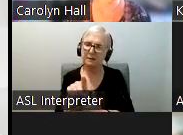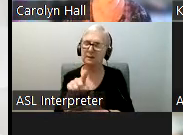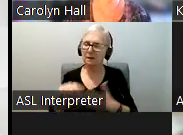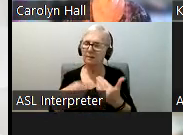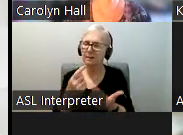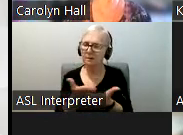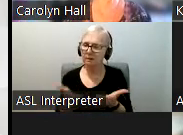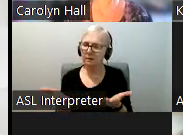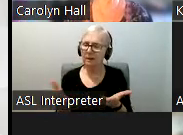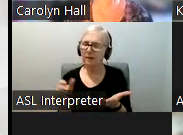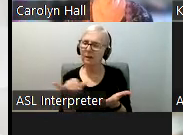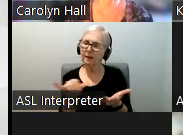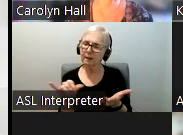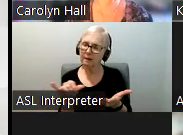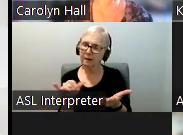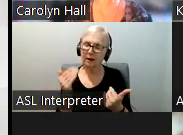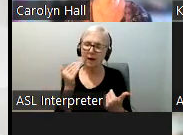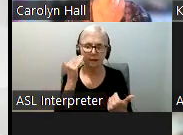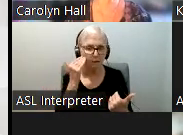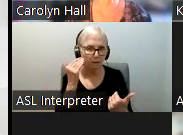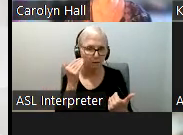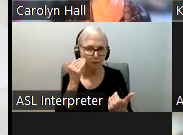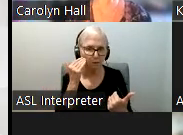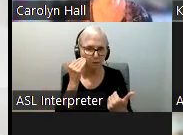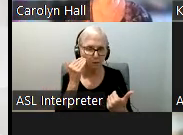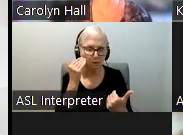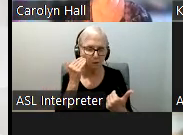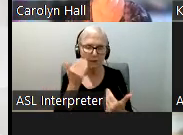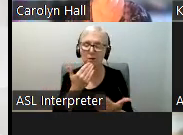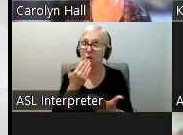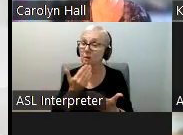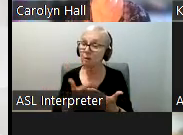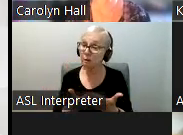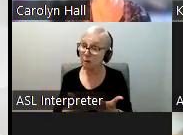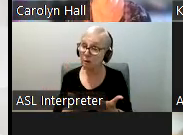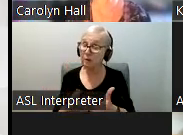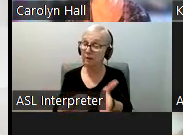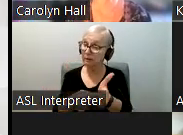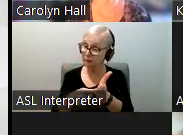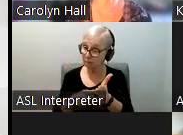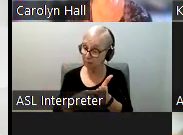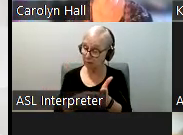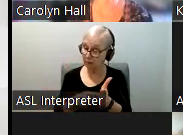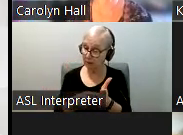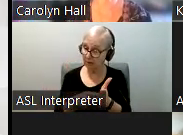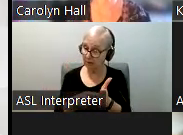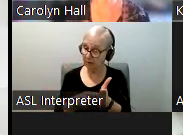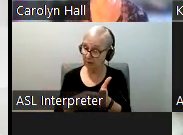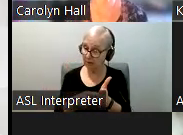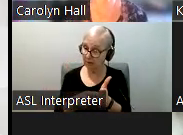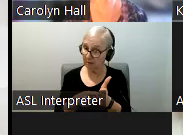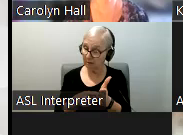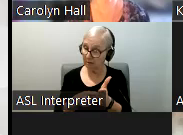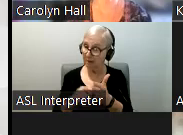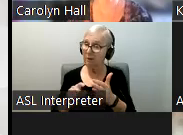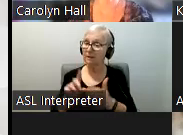something like I know that I think it's good that it's going to be required to execute